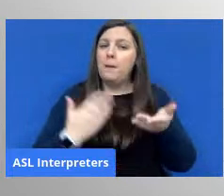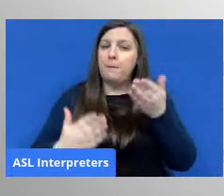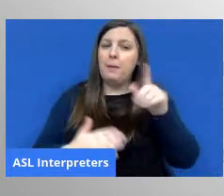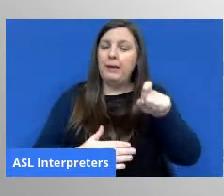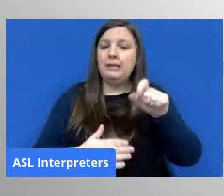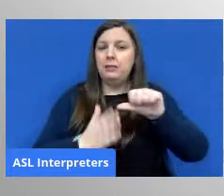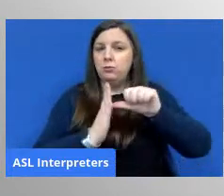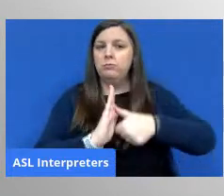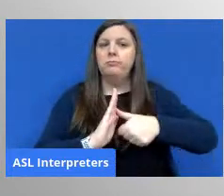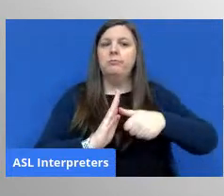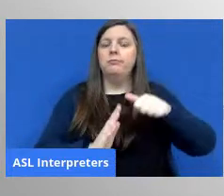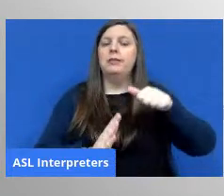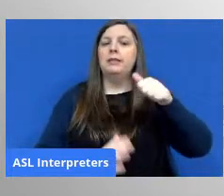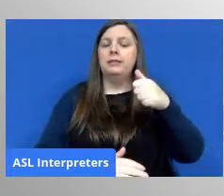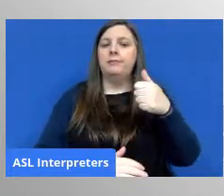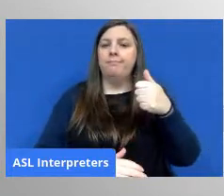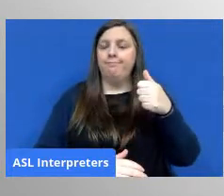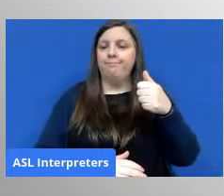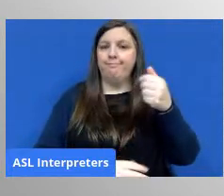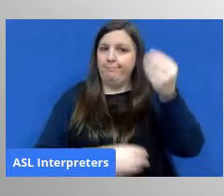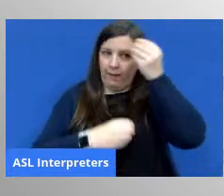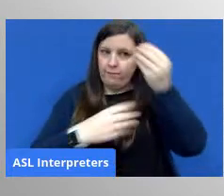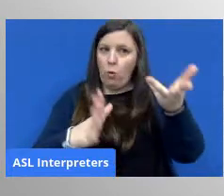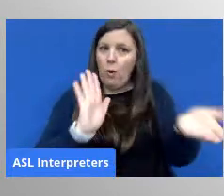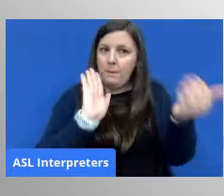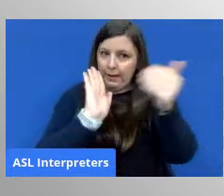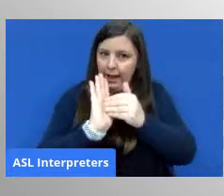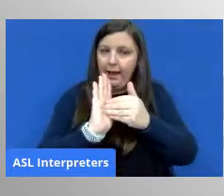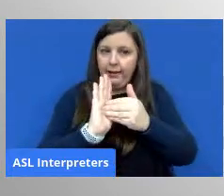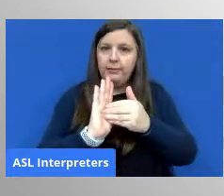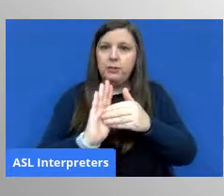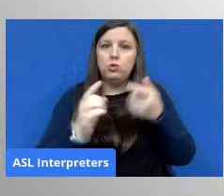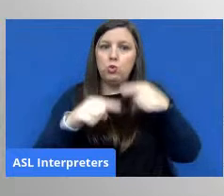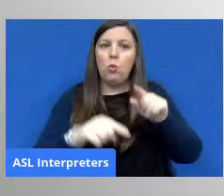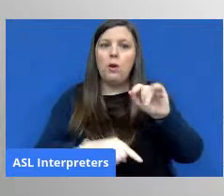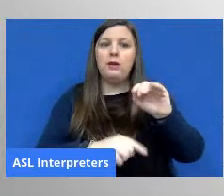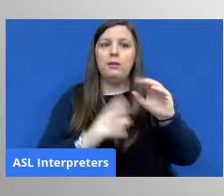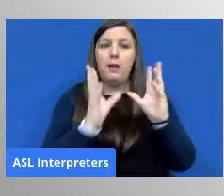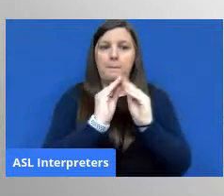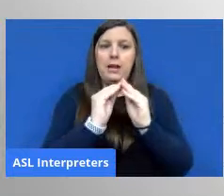25th, so that we hear that loud and clear.